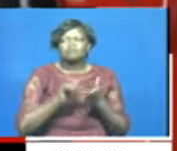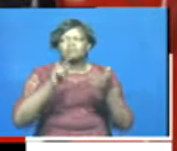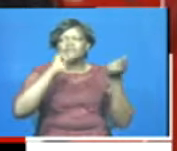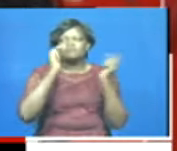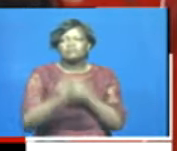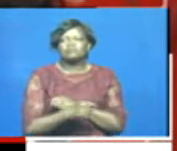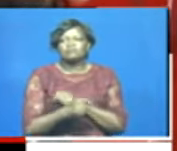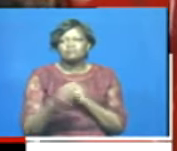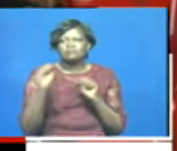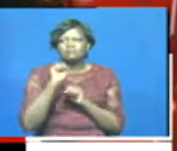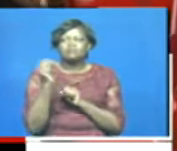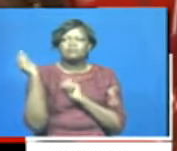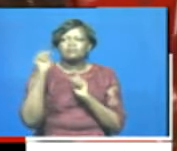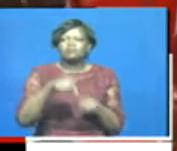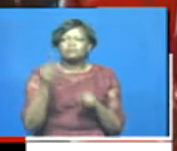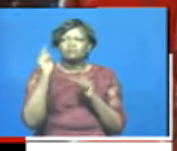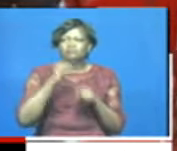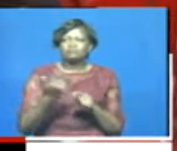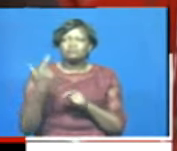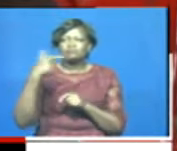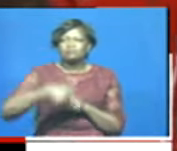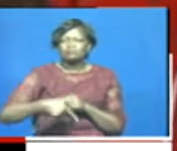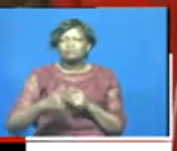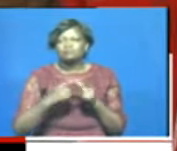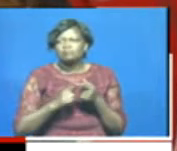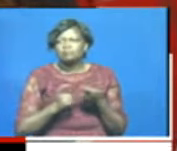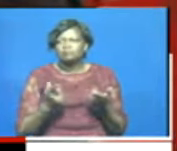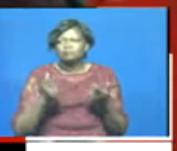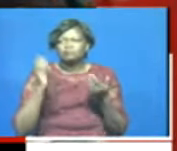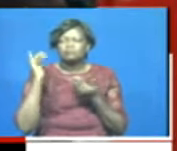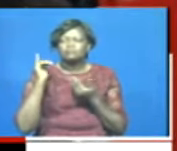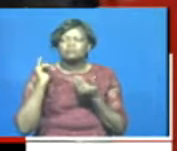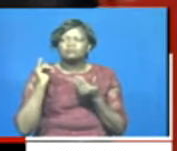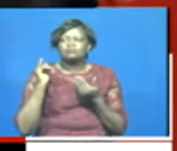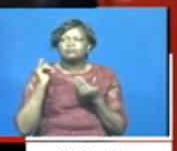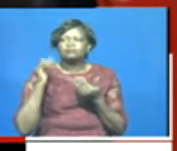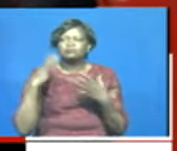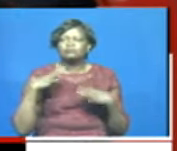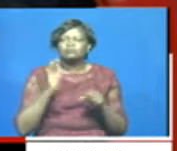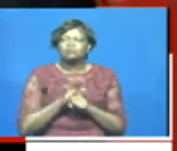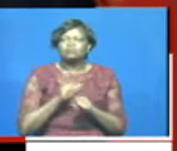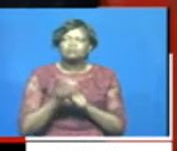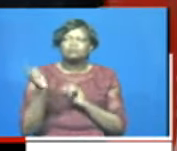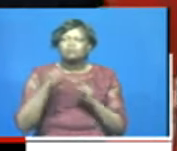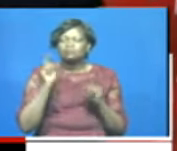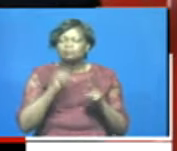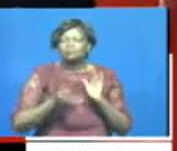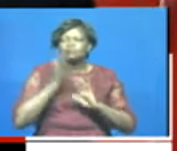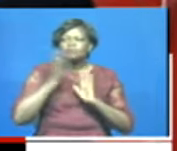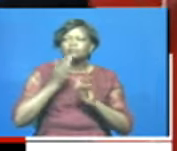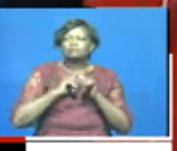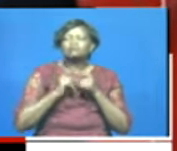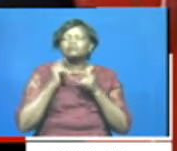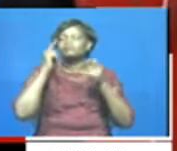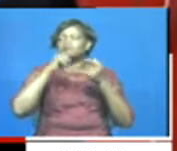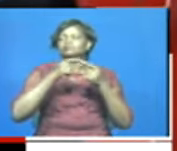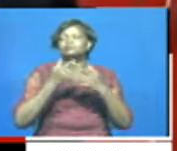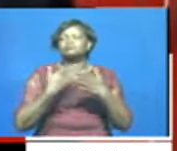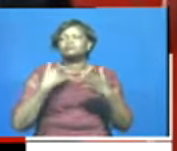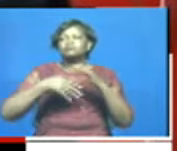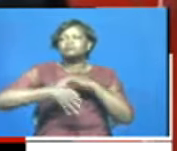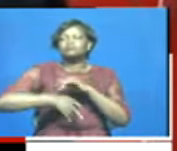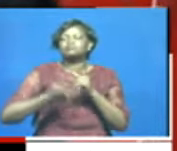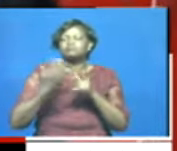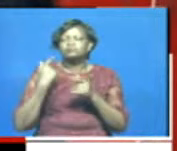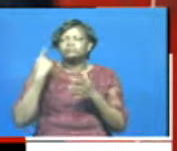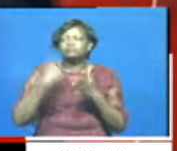of vehicles lining up here to be fueled. And we can expect a rush right starting now and up to midnight before the prices are actually,